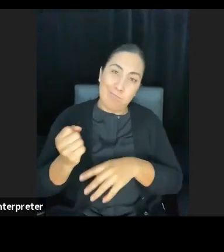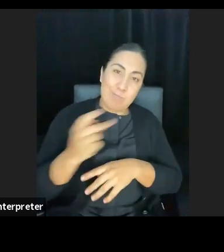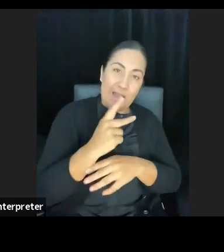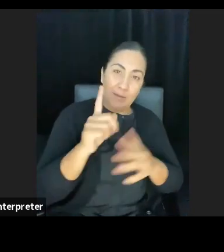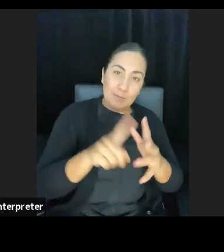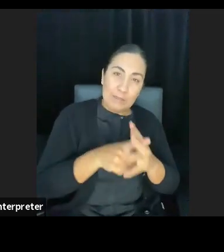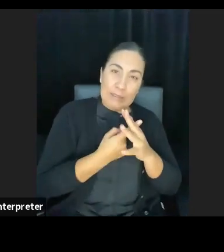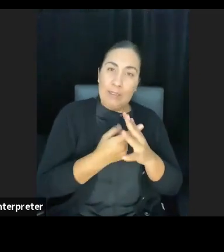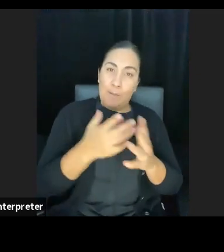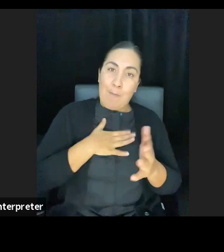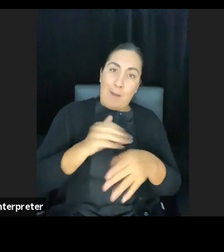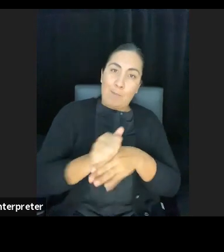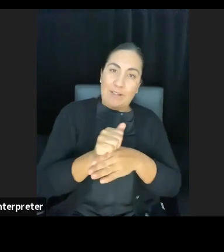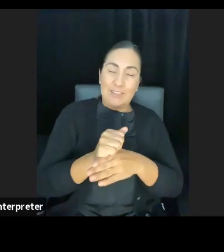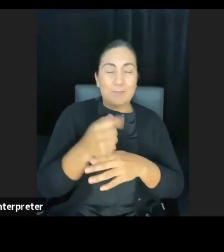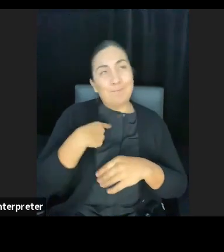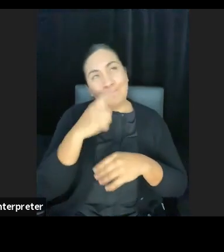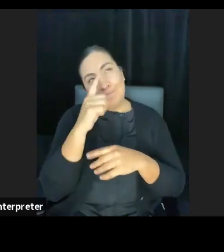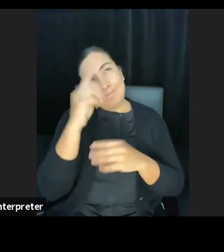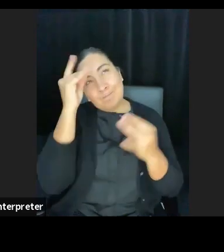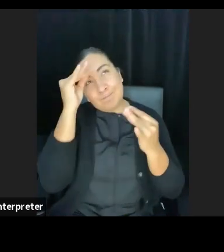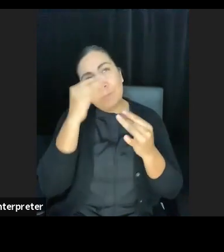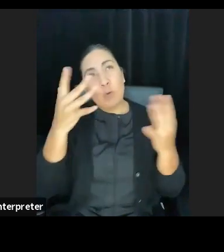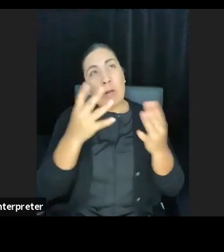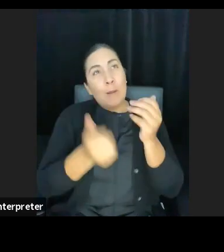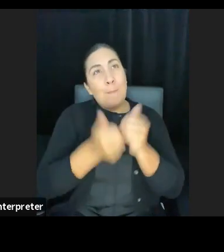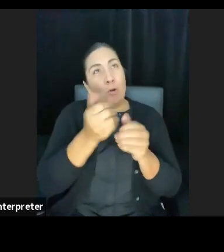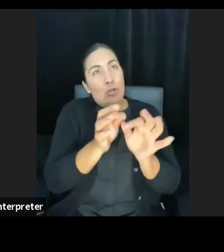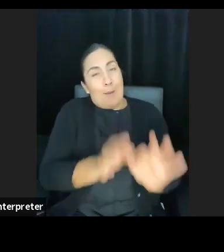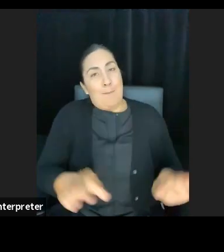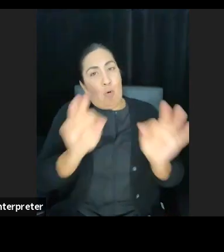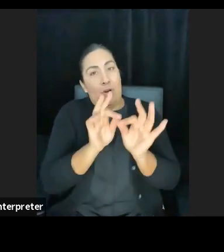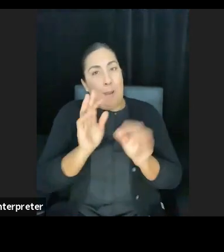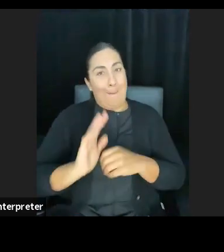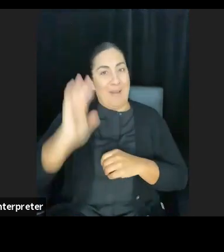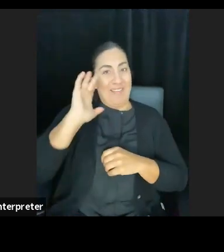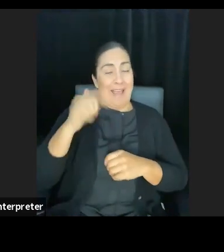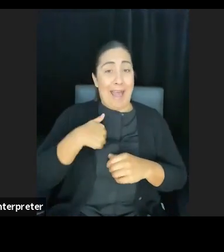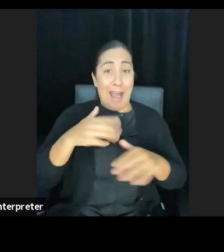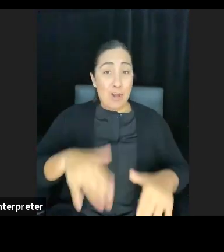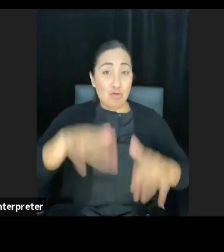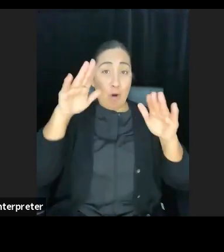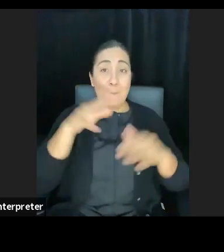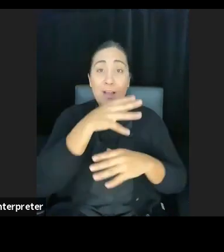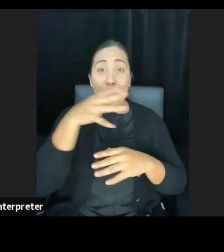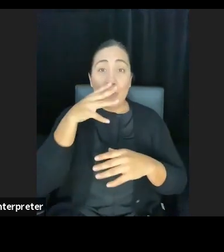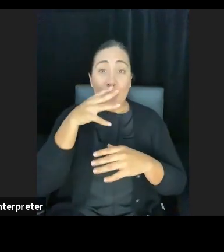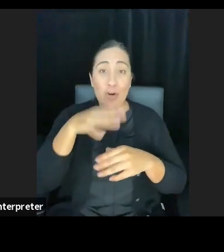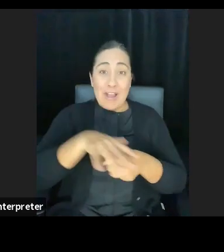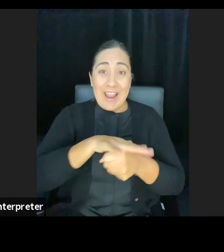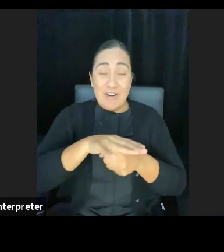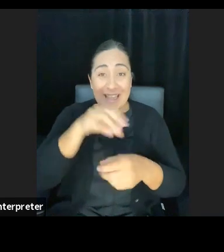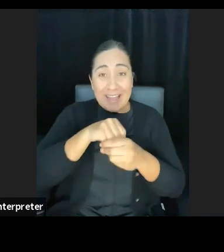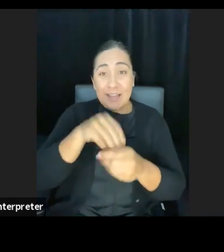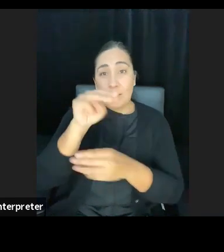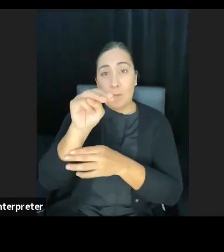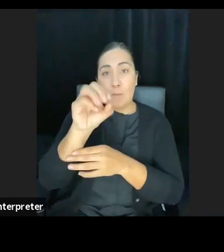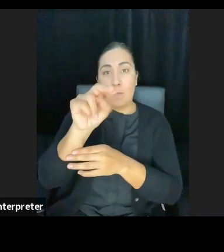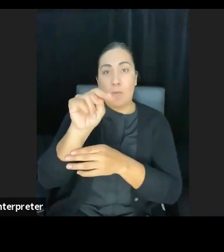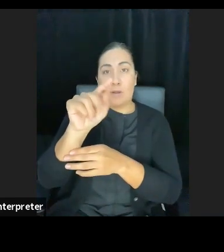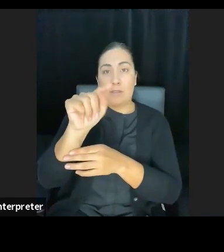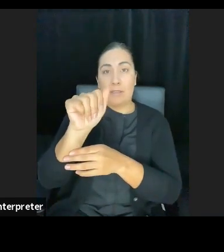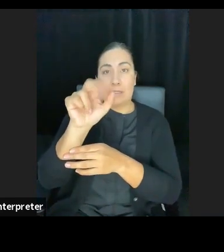in the day? I grew up in a rural area in Montana. So I've always been obsessed with accessing cultural productions